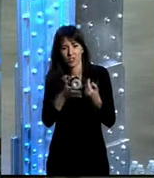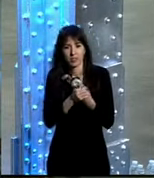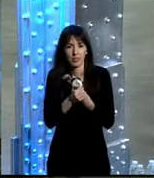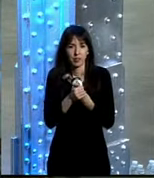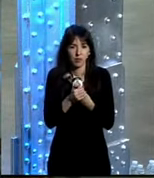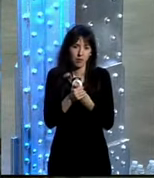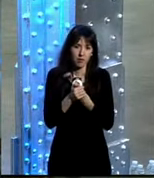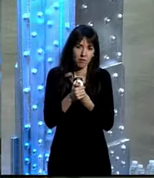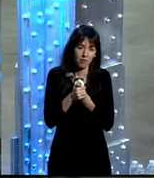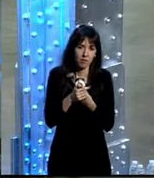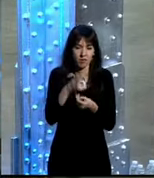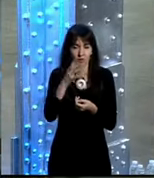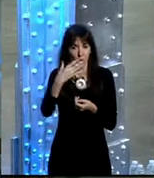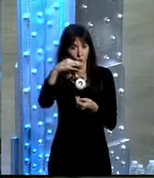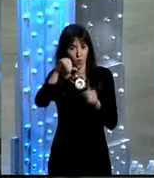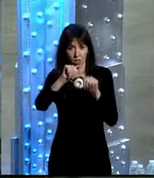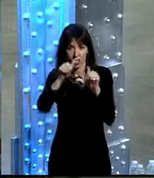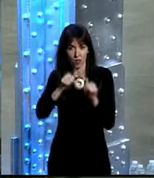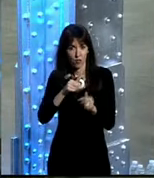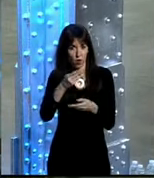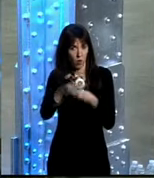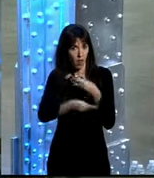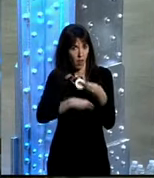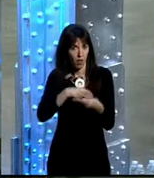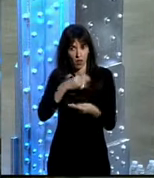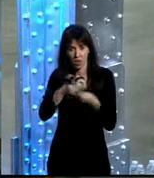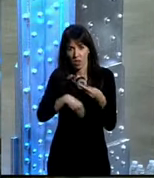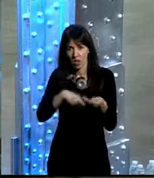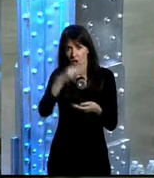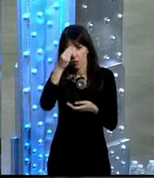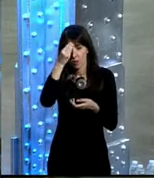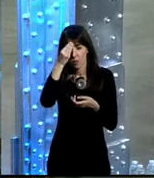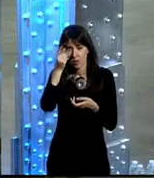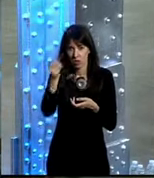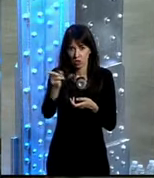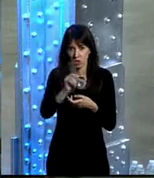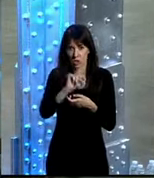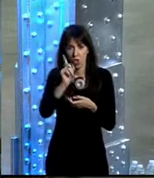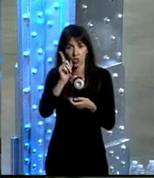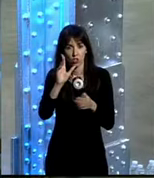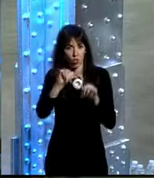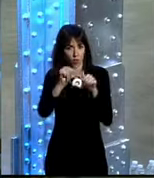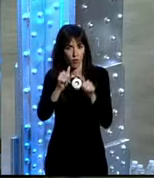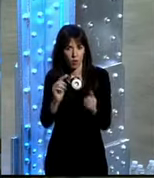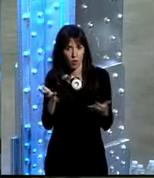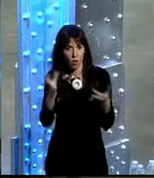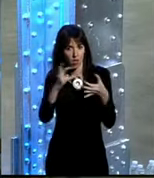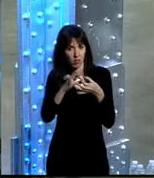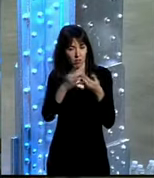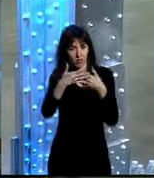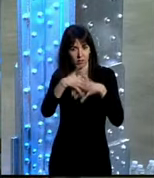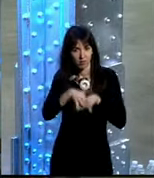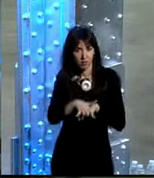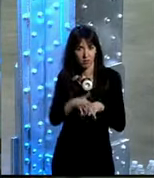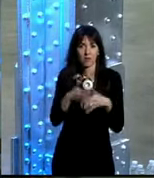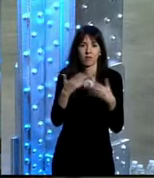only way that we come together. And so doing the typical transmedia device of seeing what unifies